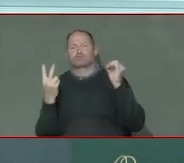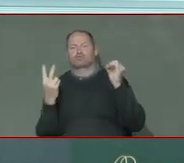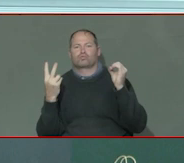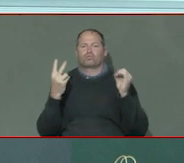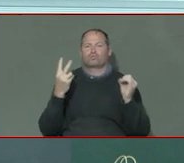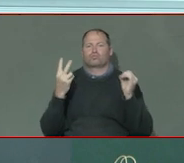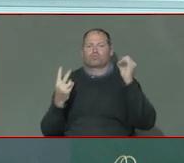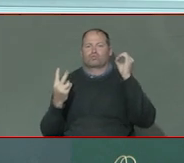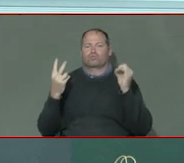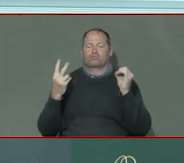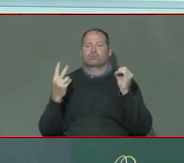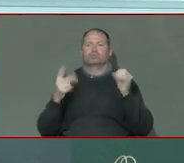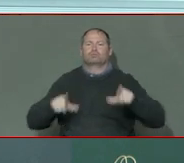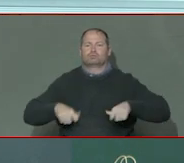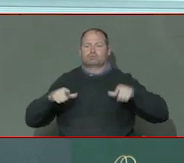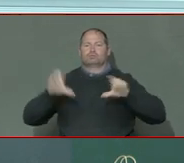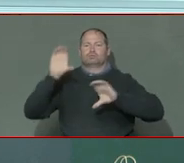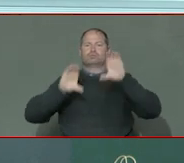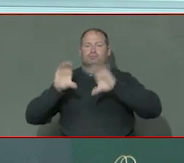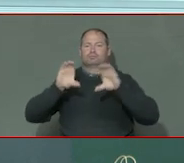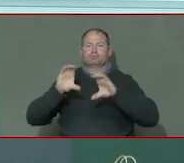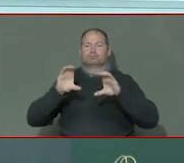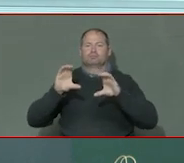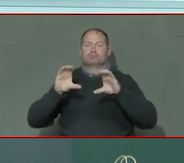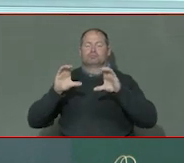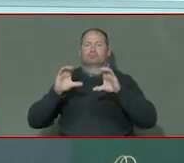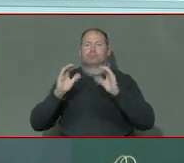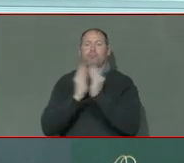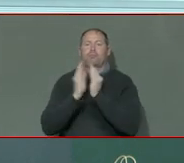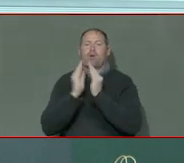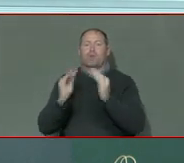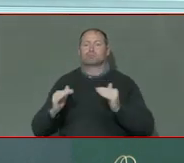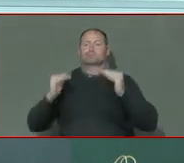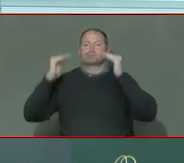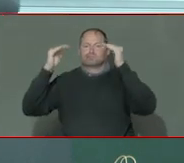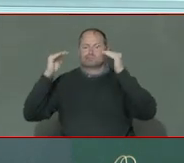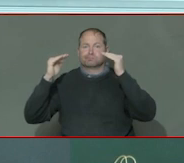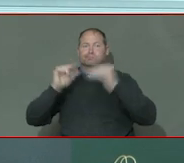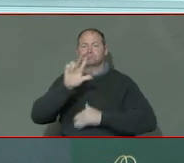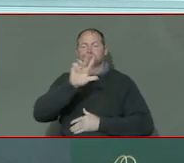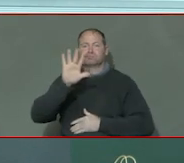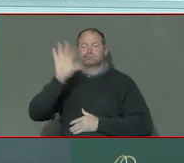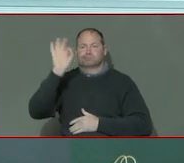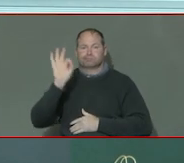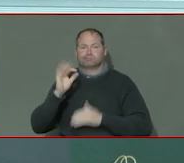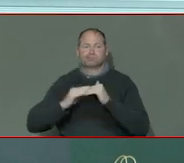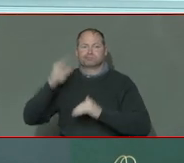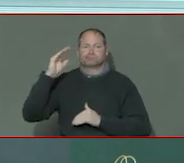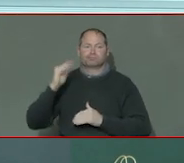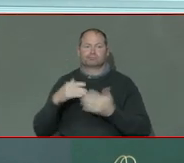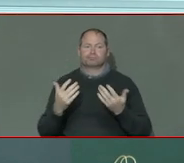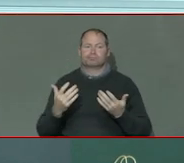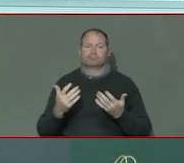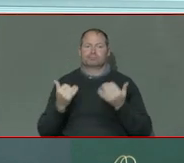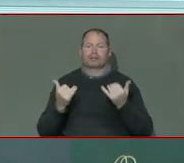a difficult subject to get your distinction in or to get your marks in, because you go from 100% to 0. There's